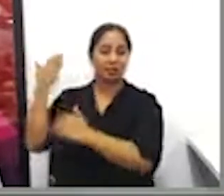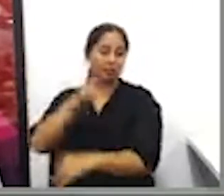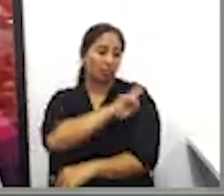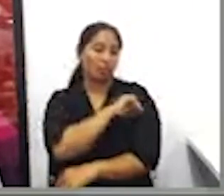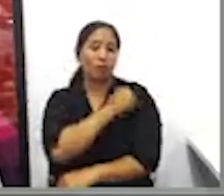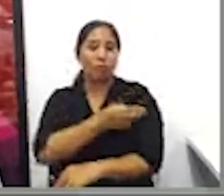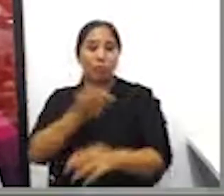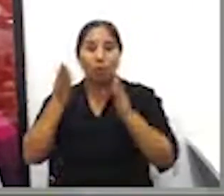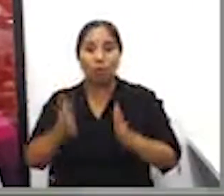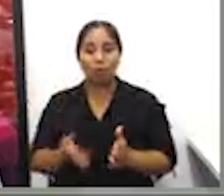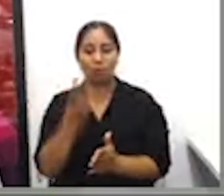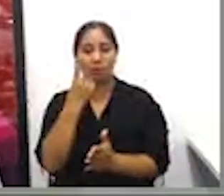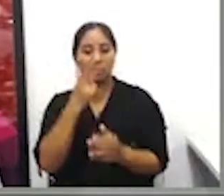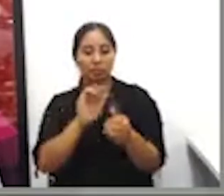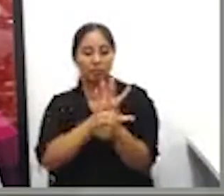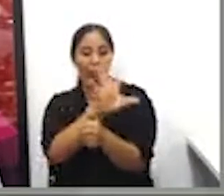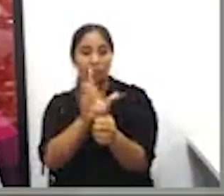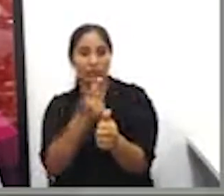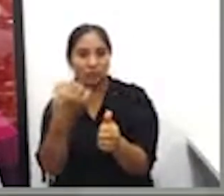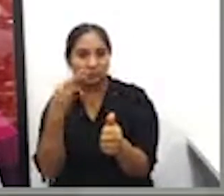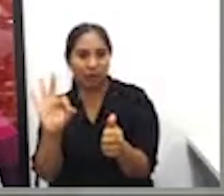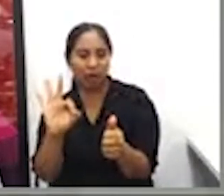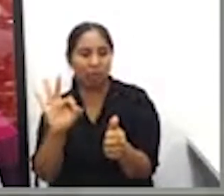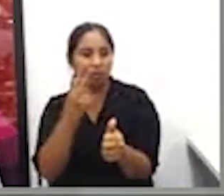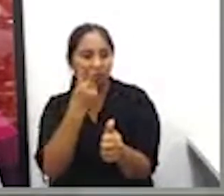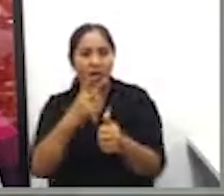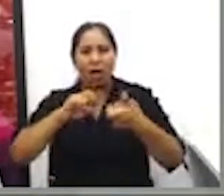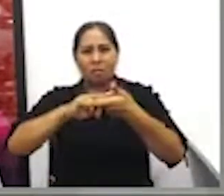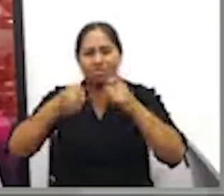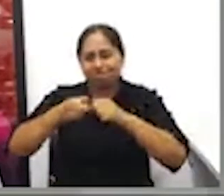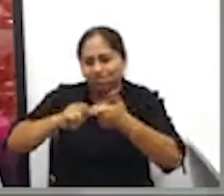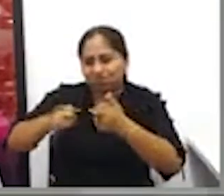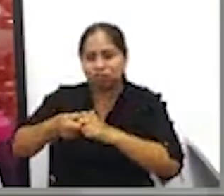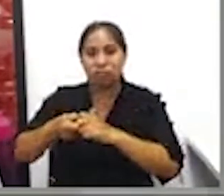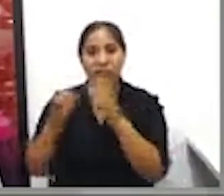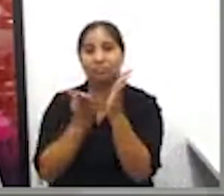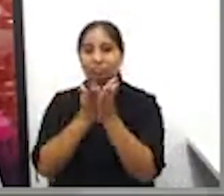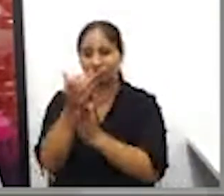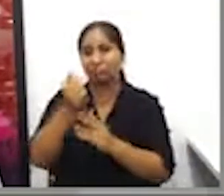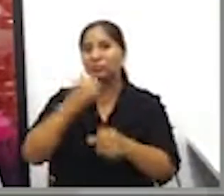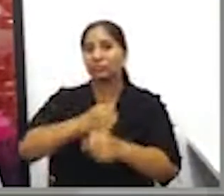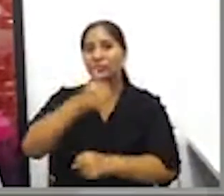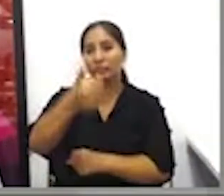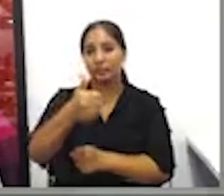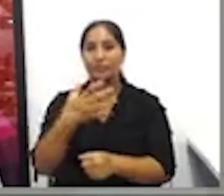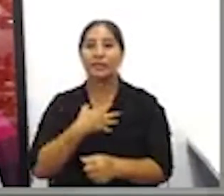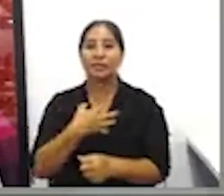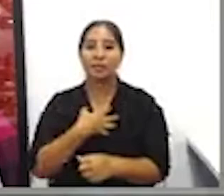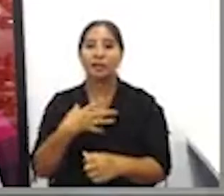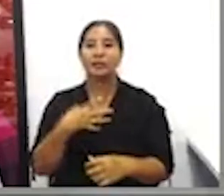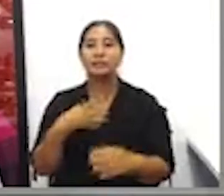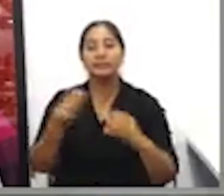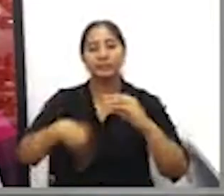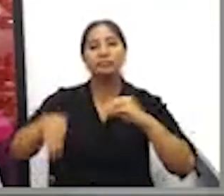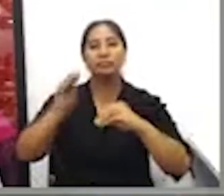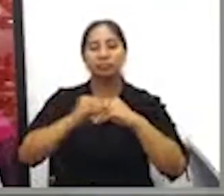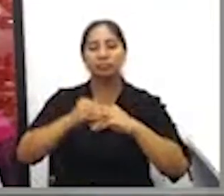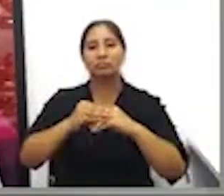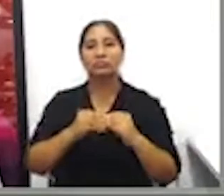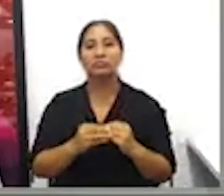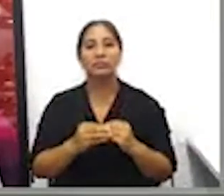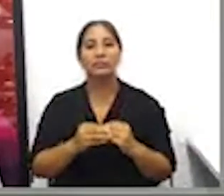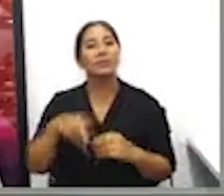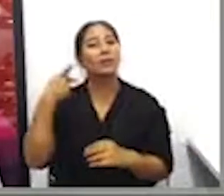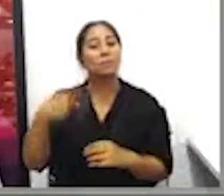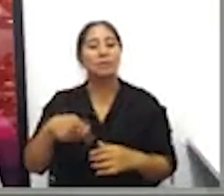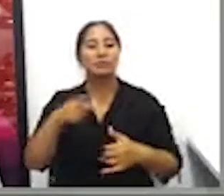be. Don't imagine that necessarily what you're doing today is what you're going to do for the rest of your life. Your world